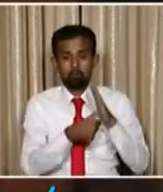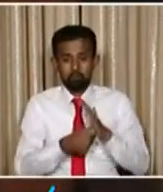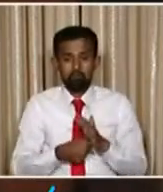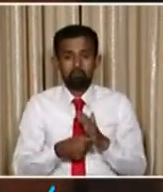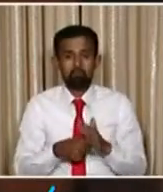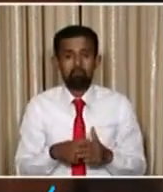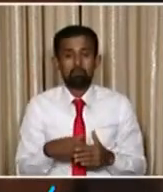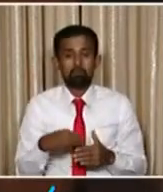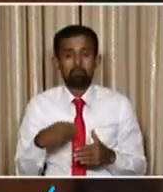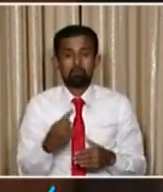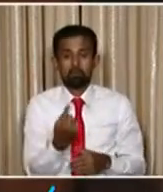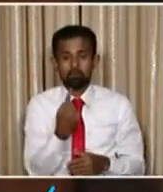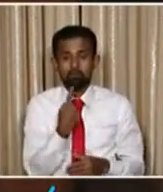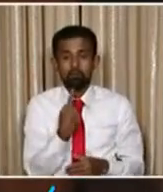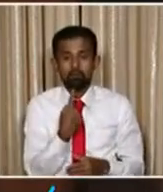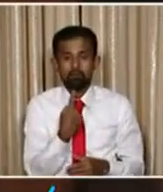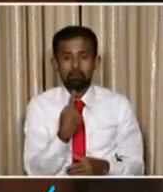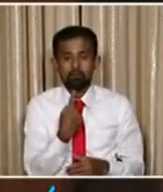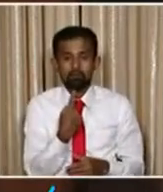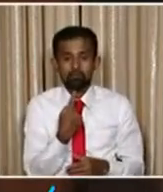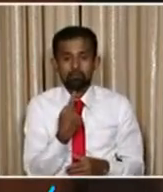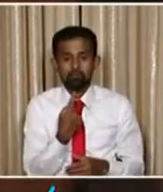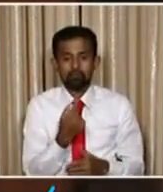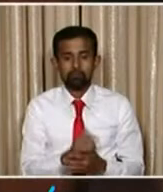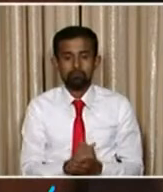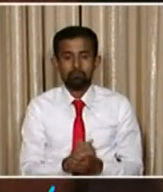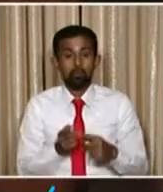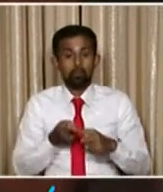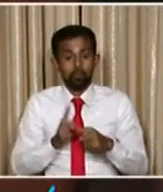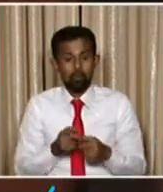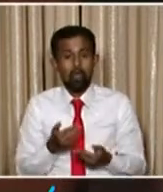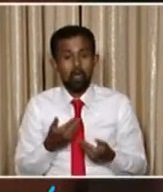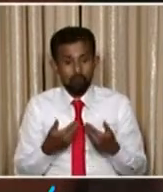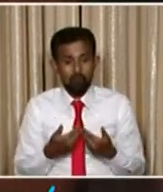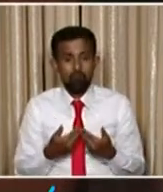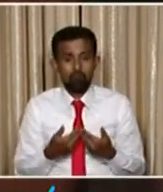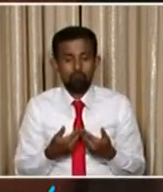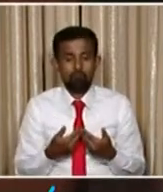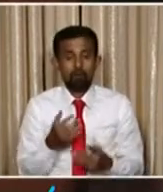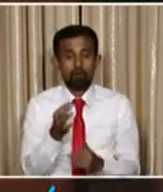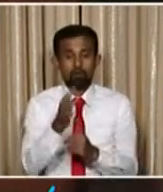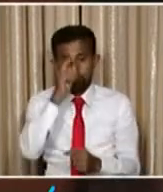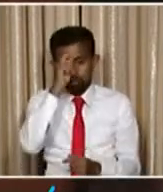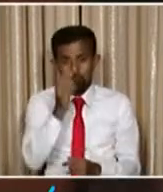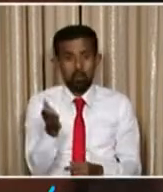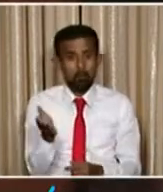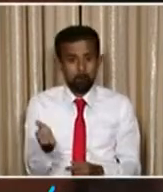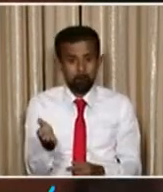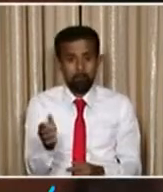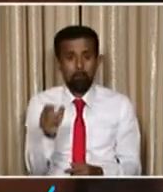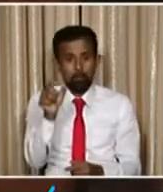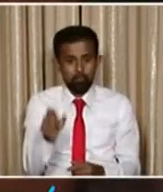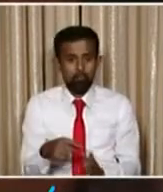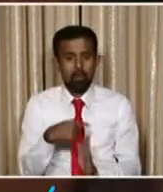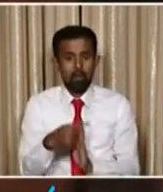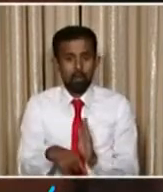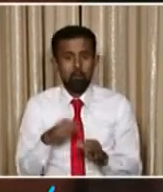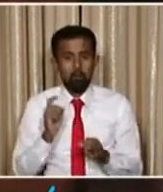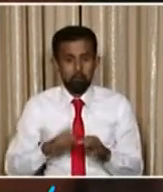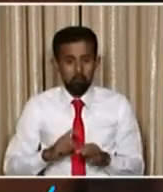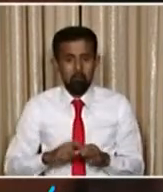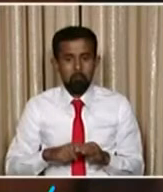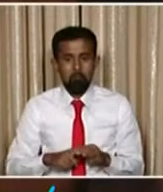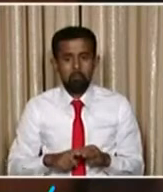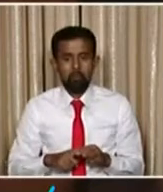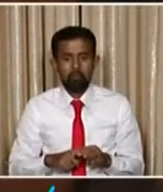that you're part of the problem, Your Excellency the President. You have been a Prime Minister 5 times in this country. All